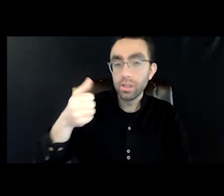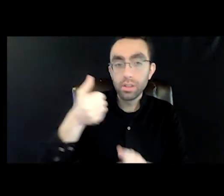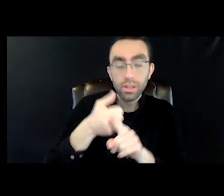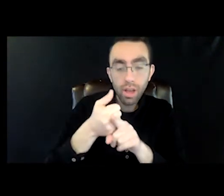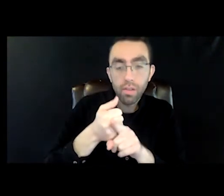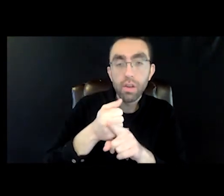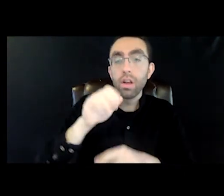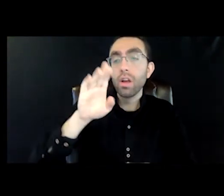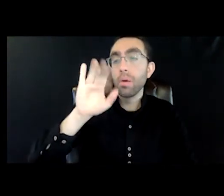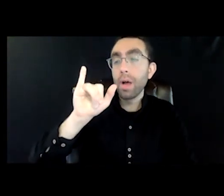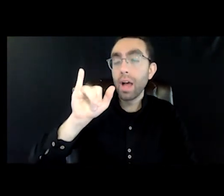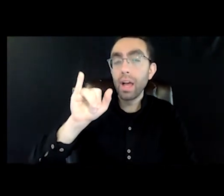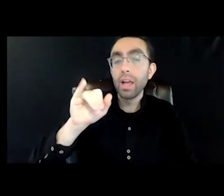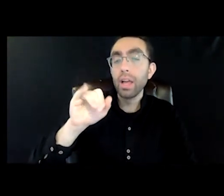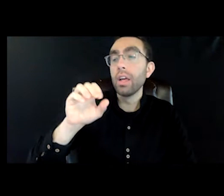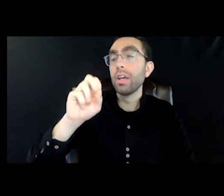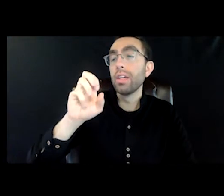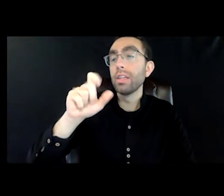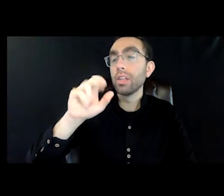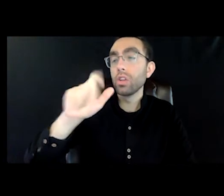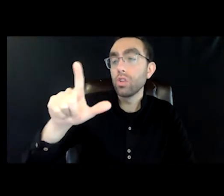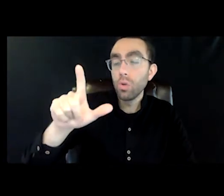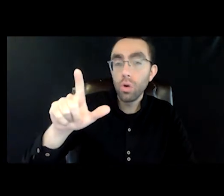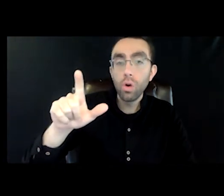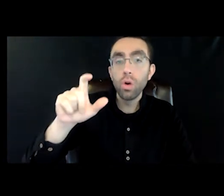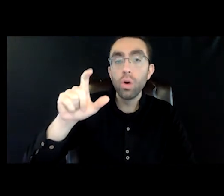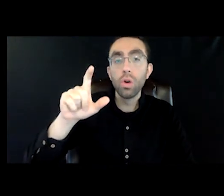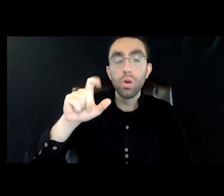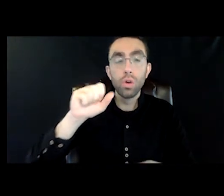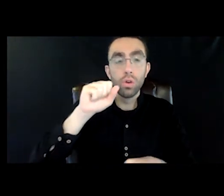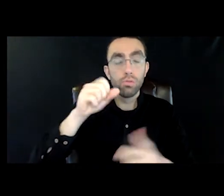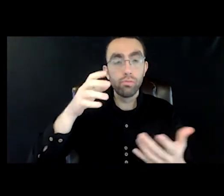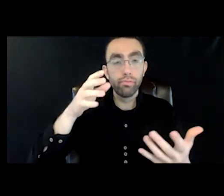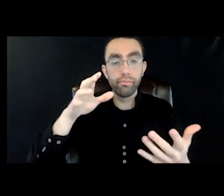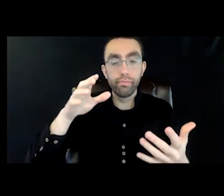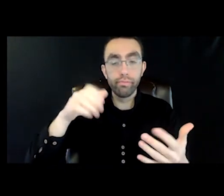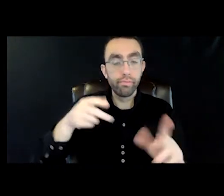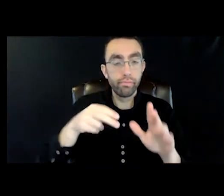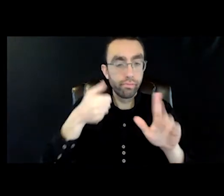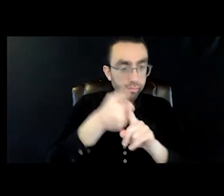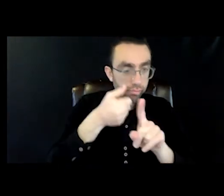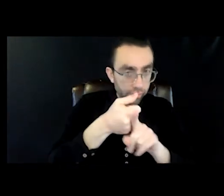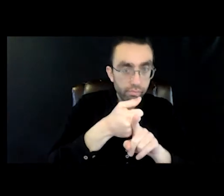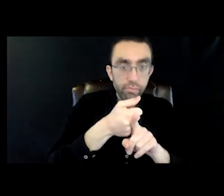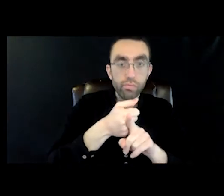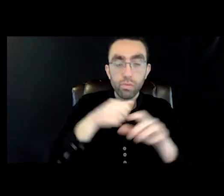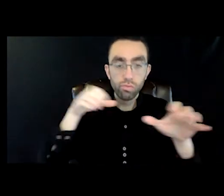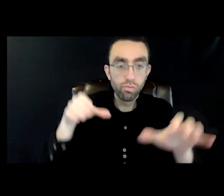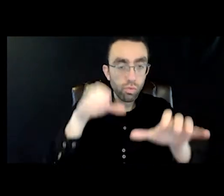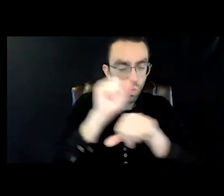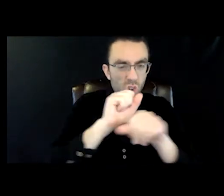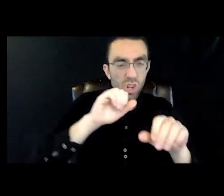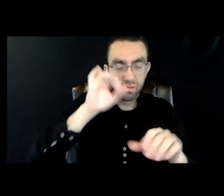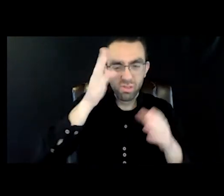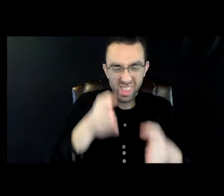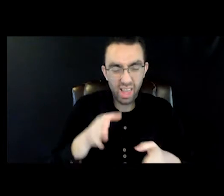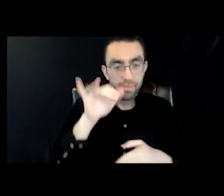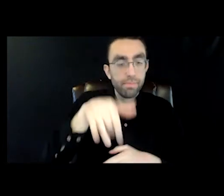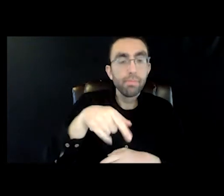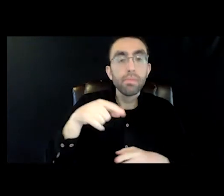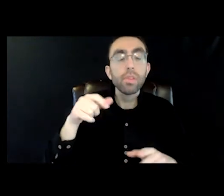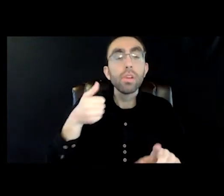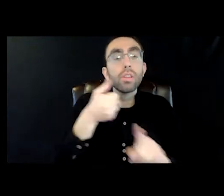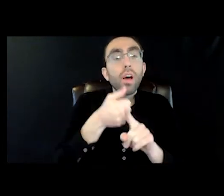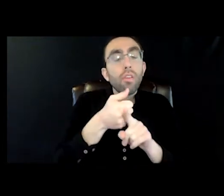a bisexual organizer, futurist, writer, and narrative activist living on Dakota land in South Minneapolis. Aletta's work is guided by Audre Lorde's